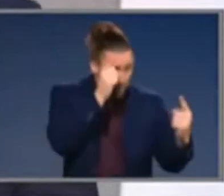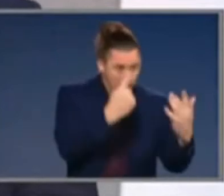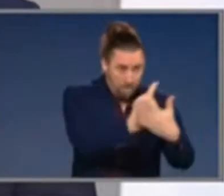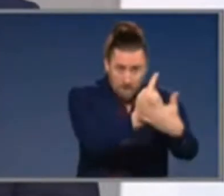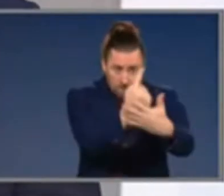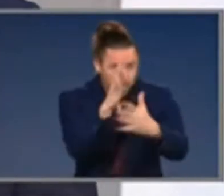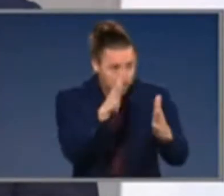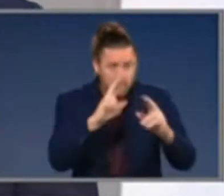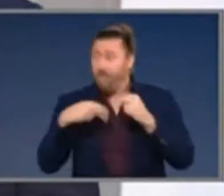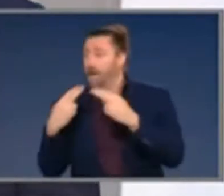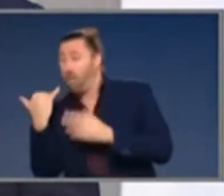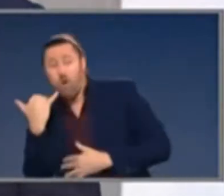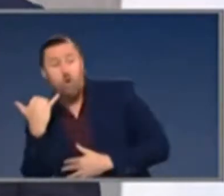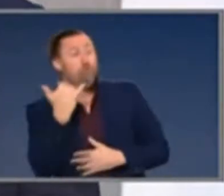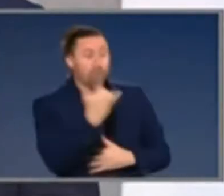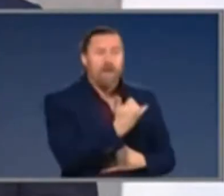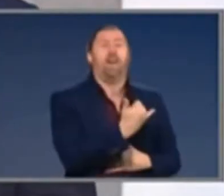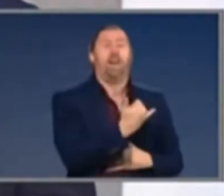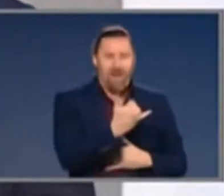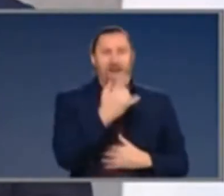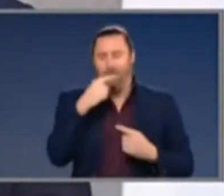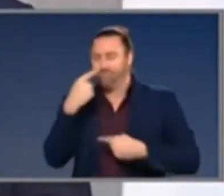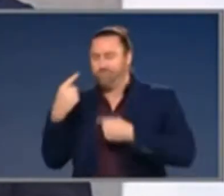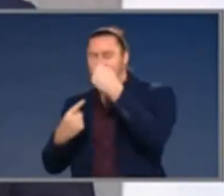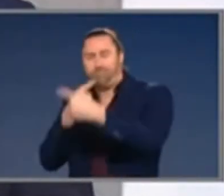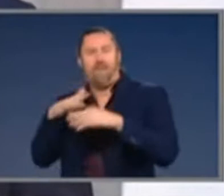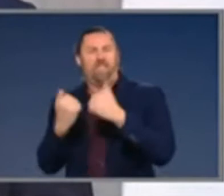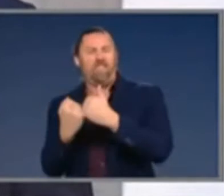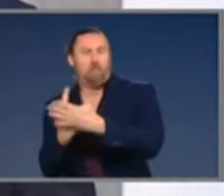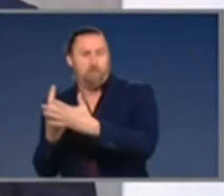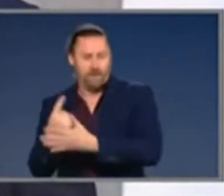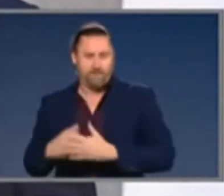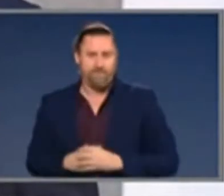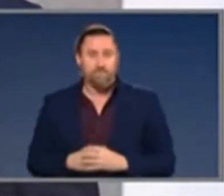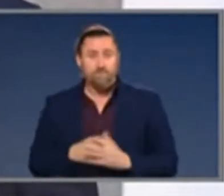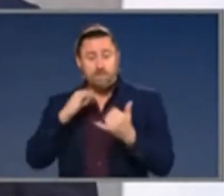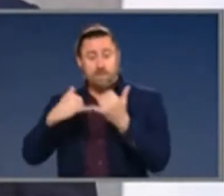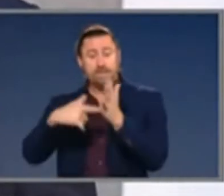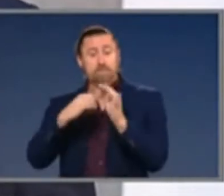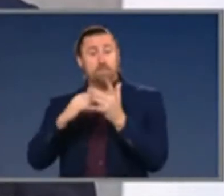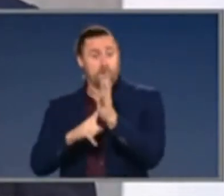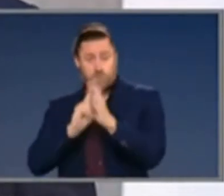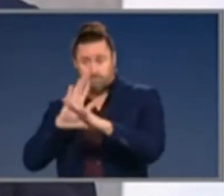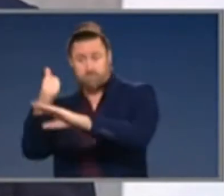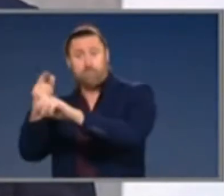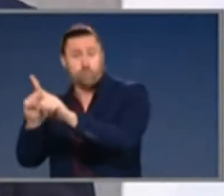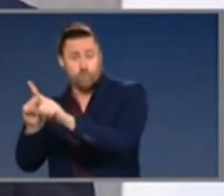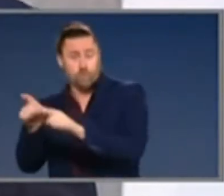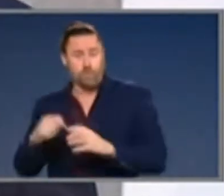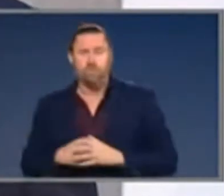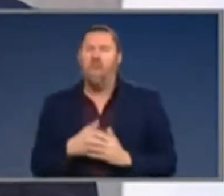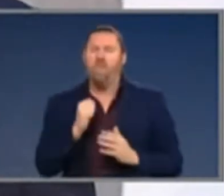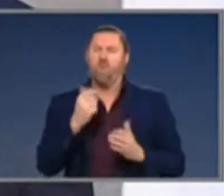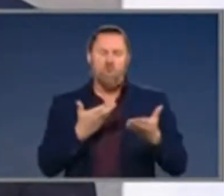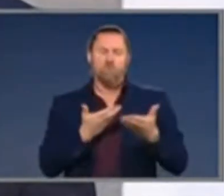Basil's, and that is the practice that has been put in place. There is also a system that has been put in place where Services Australia is supporting